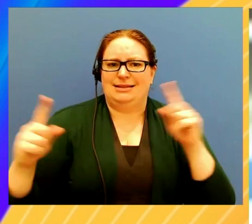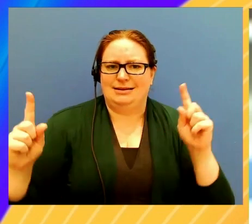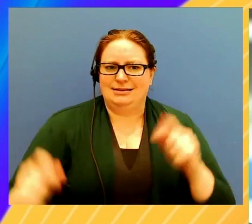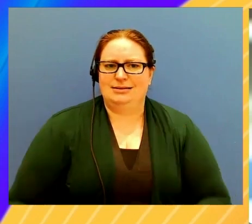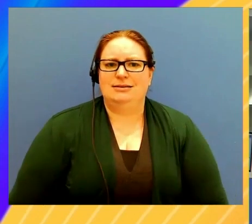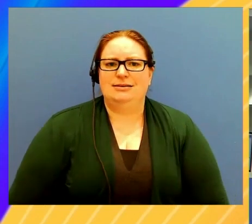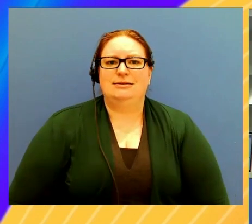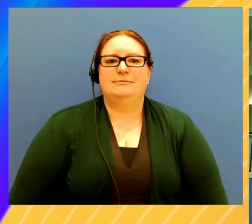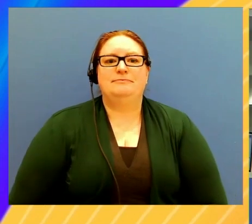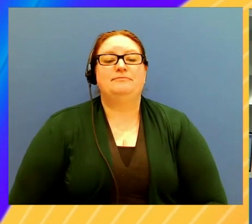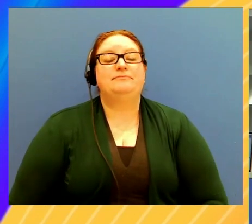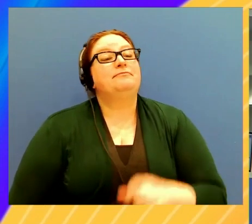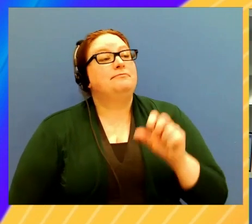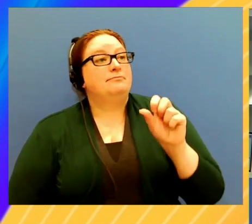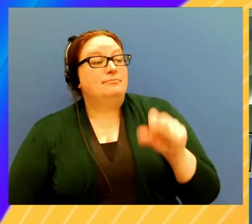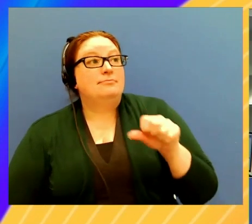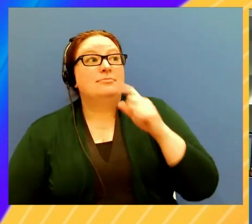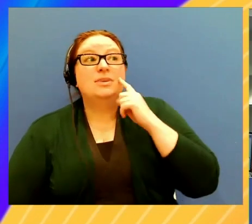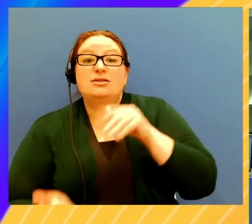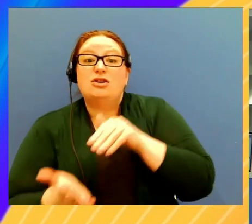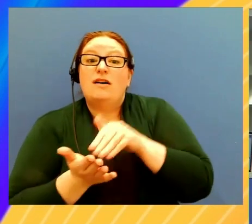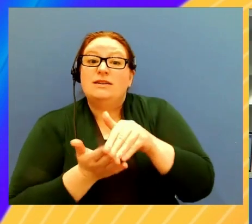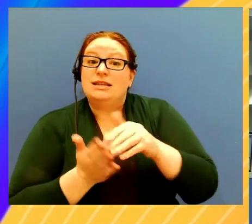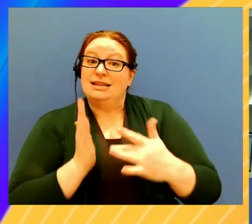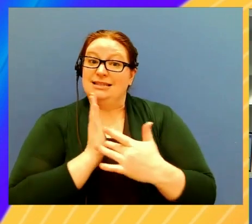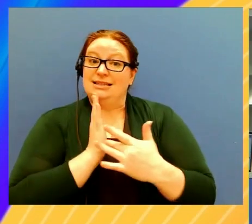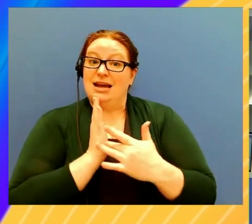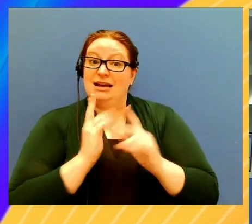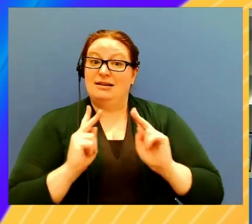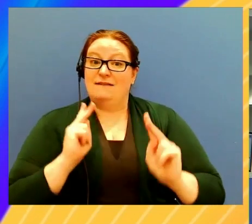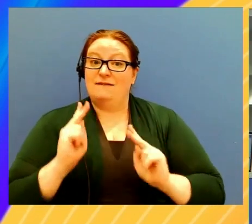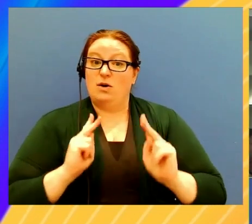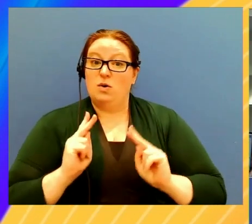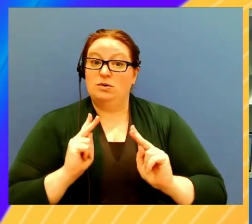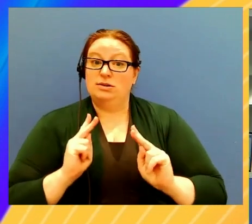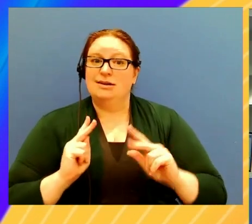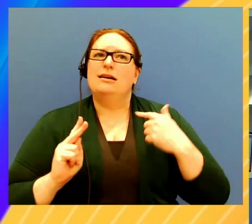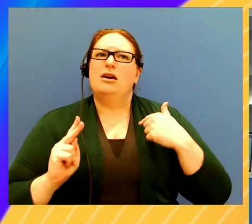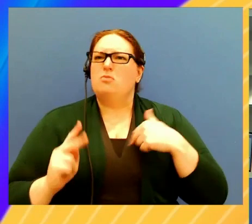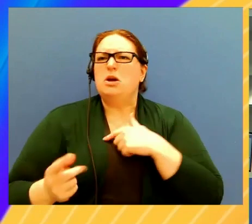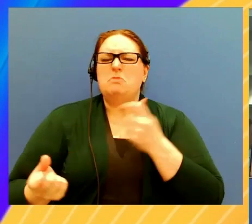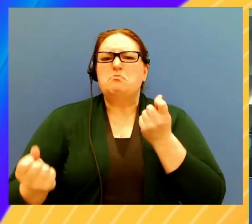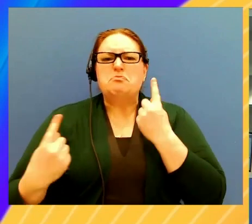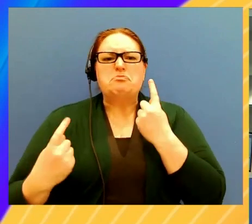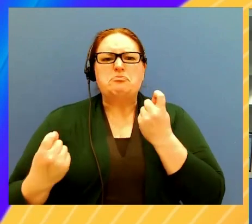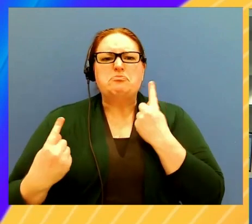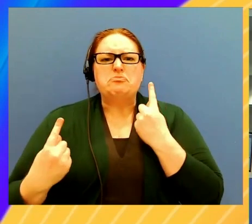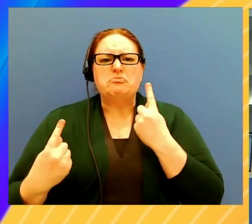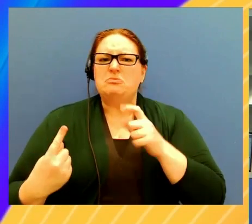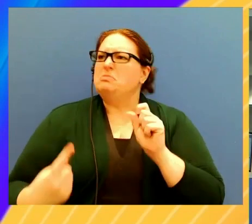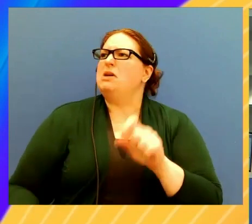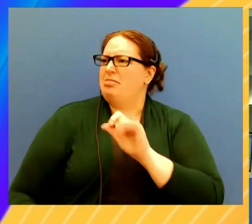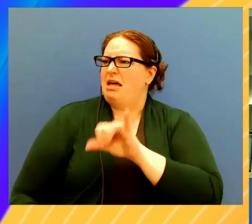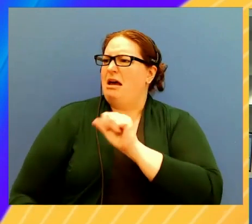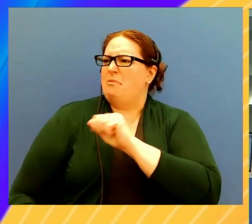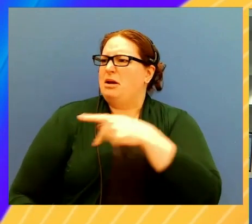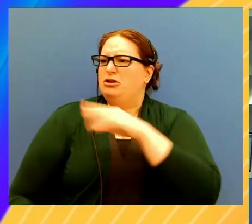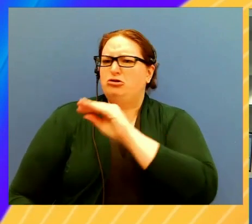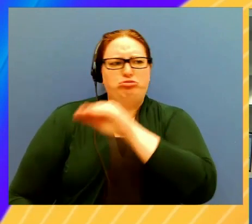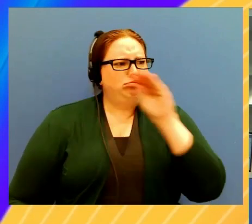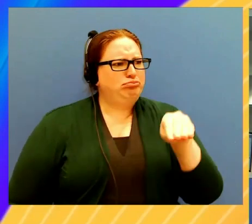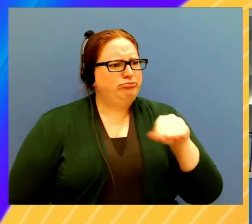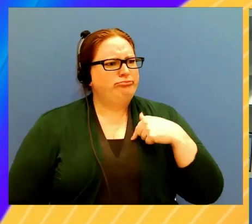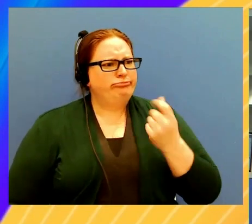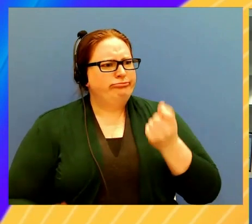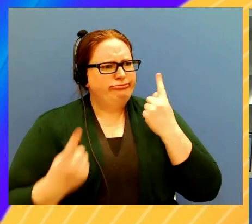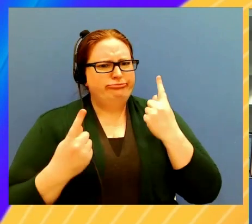because a lot of times the tech folks, we understand it. We're like, oh yeah, we just move this application here and we understand all this stuff,